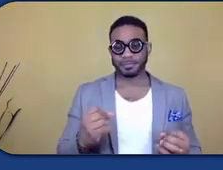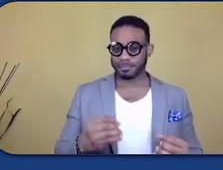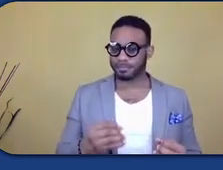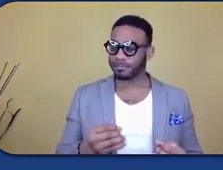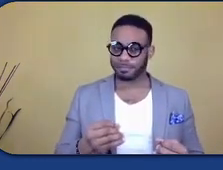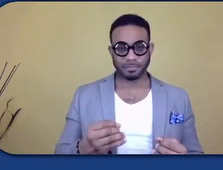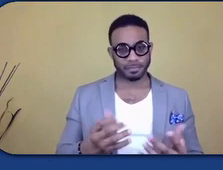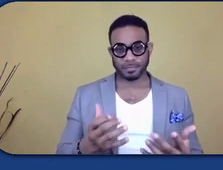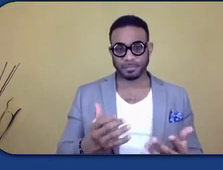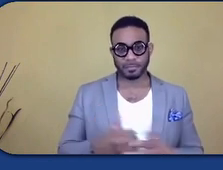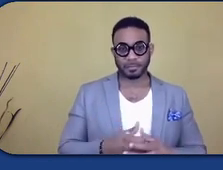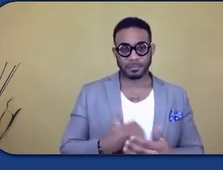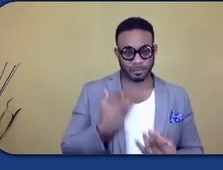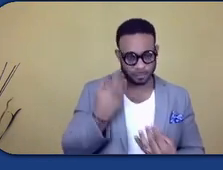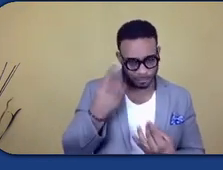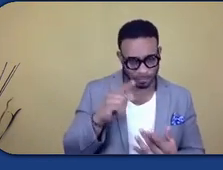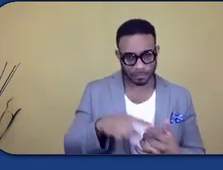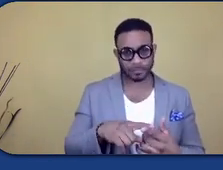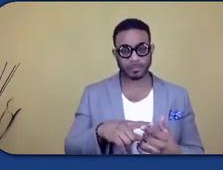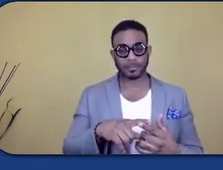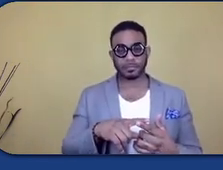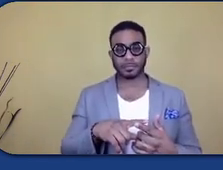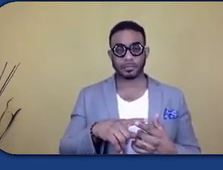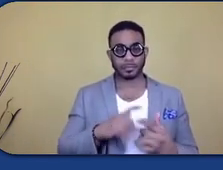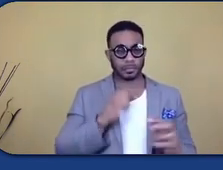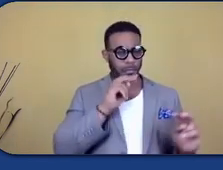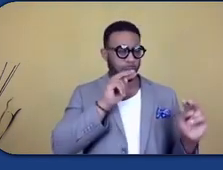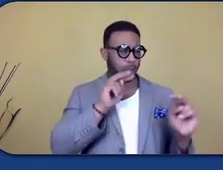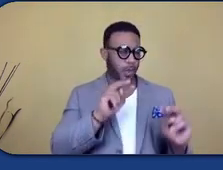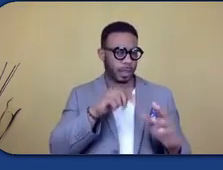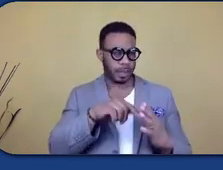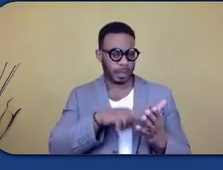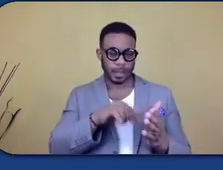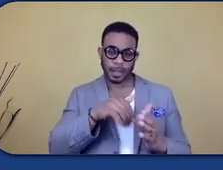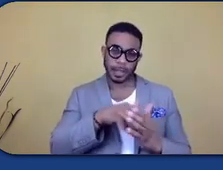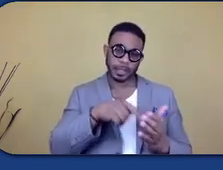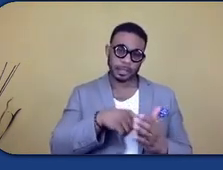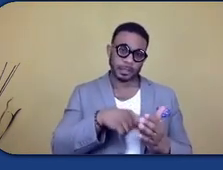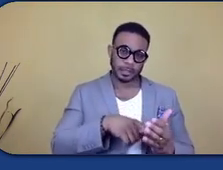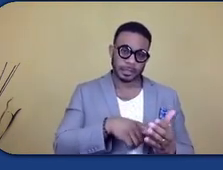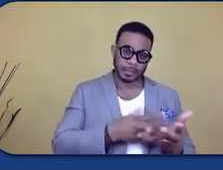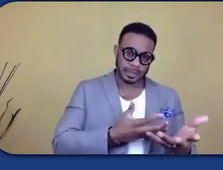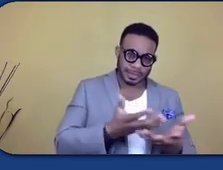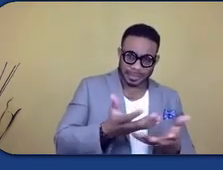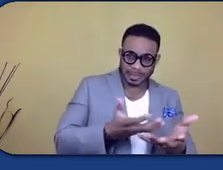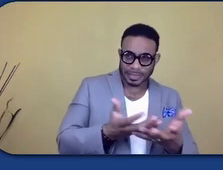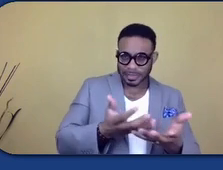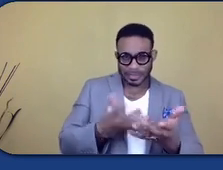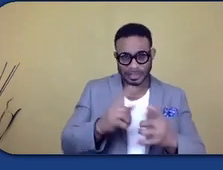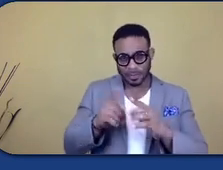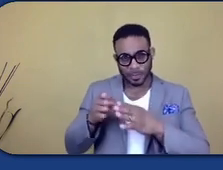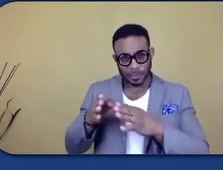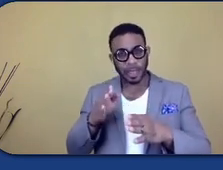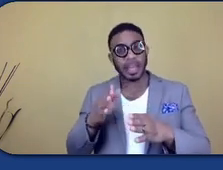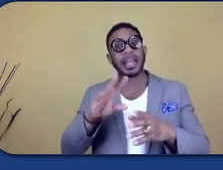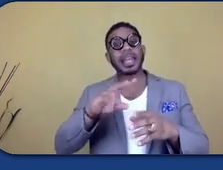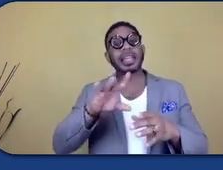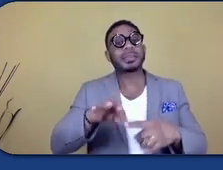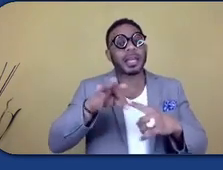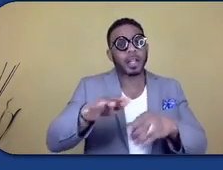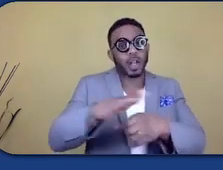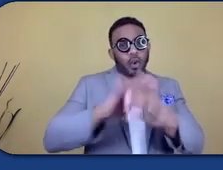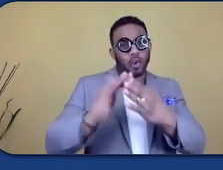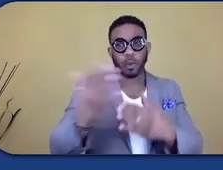So the design is coming out, and the biggest achievement we are looking into is engaging the